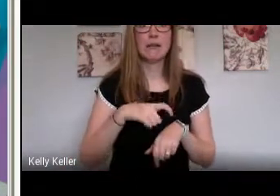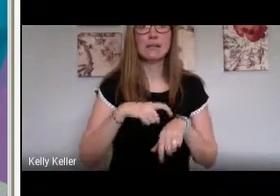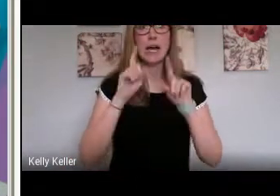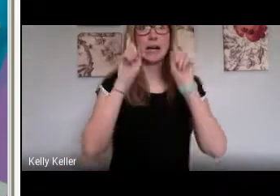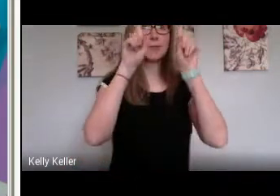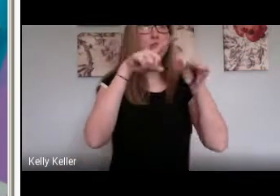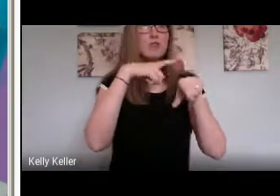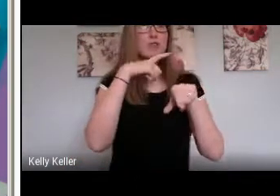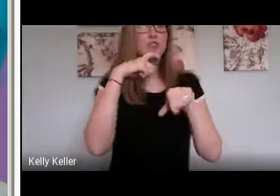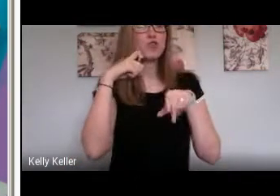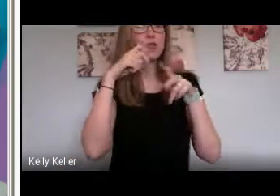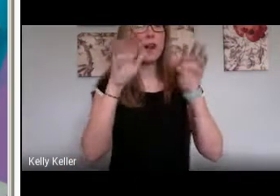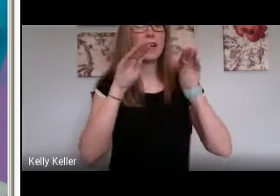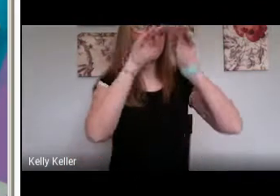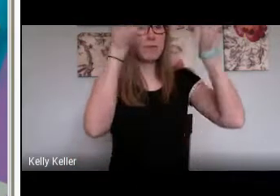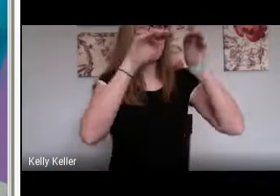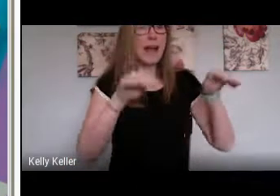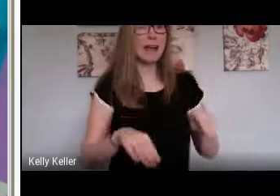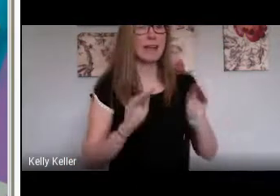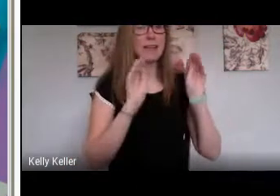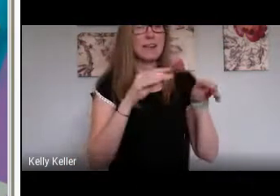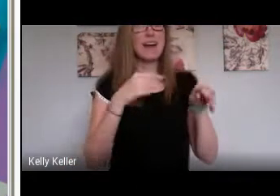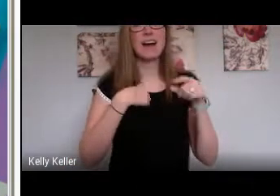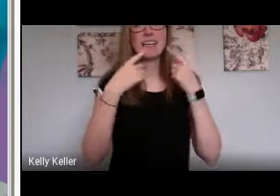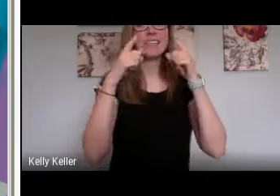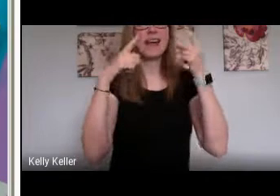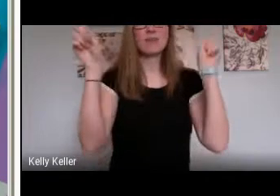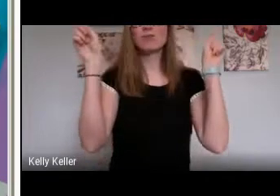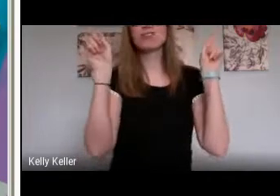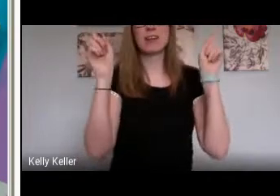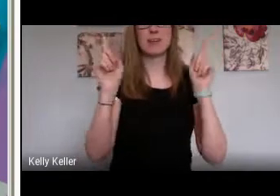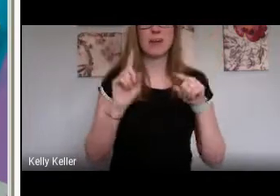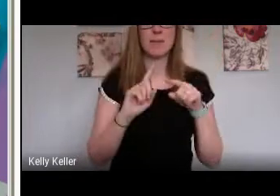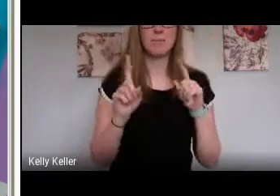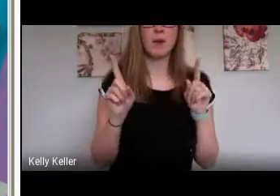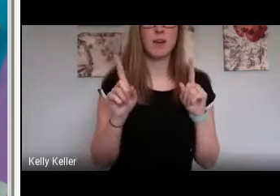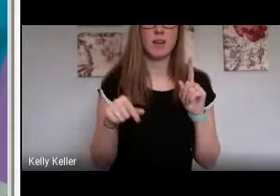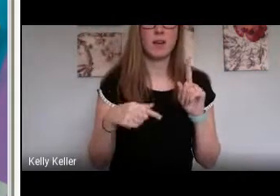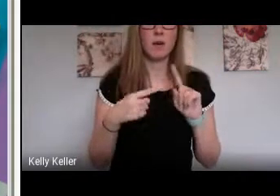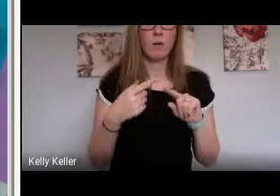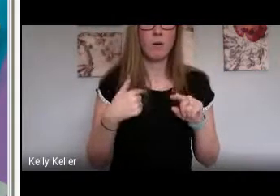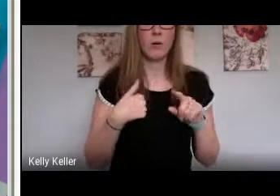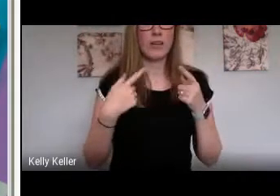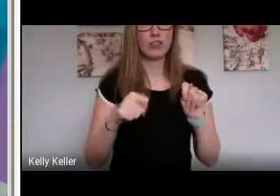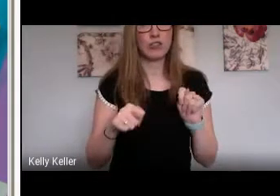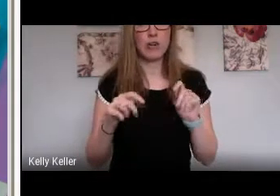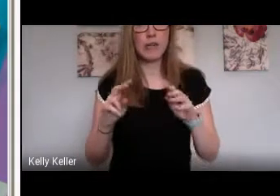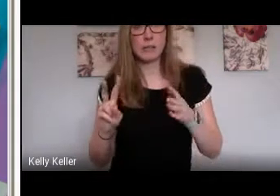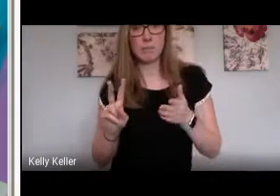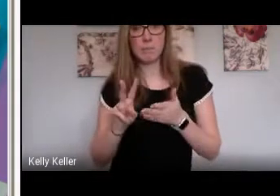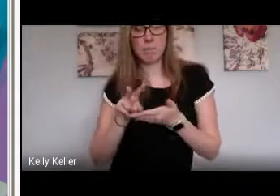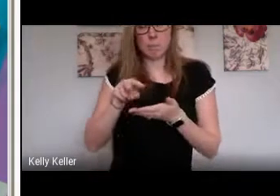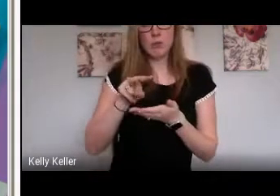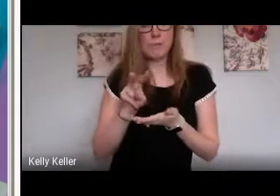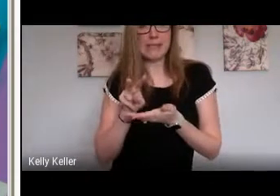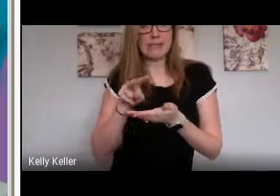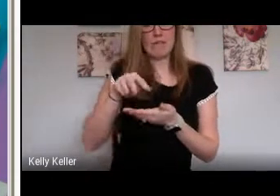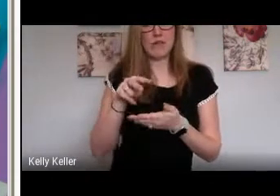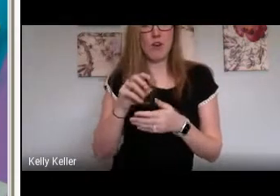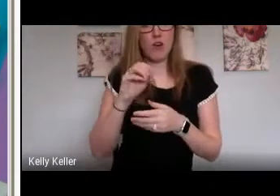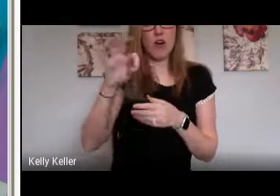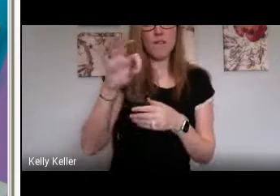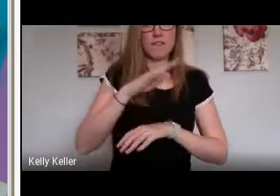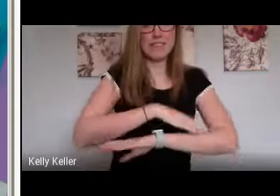time to go to the drying rack I announce but when I try to pull